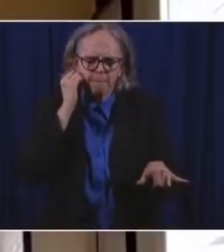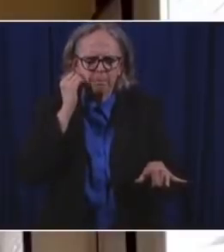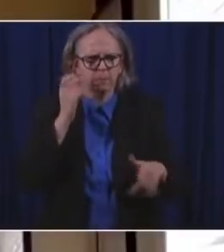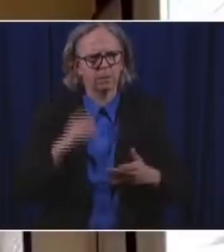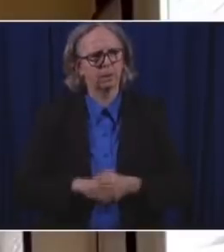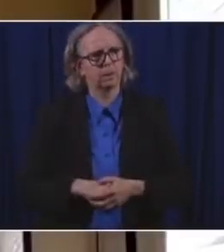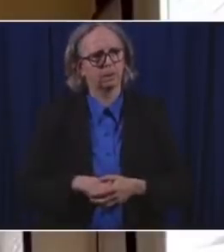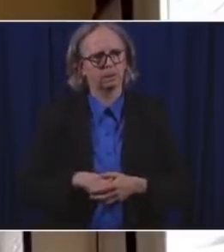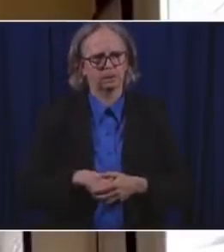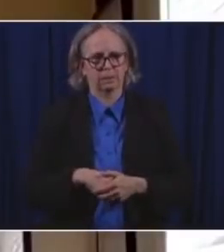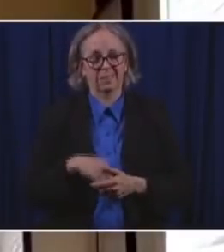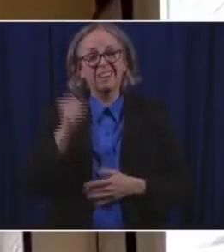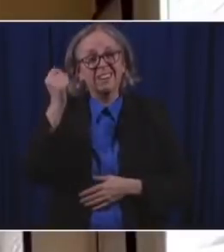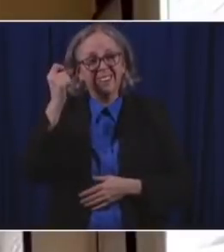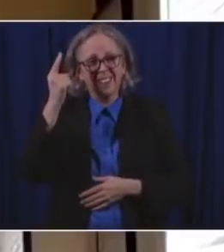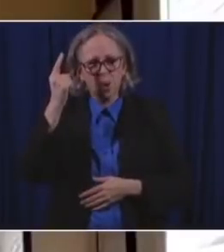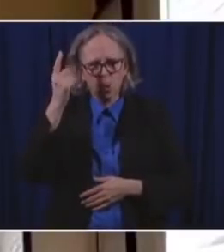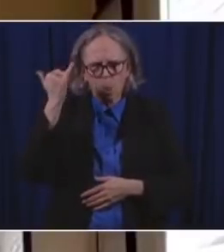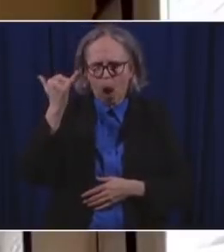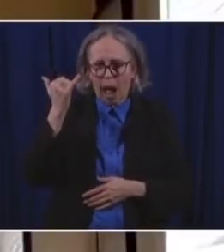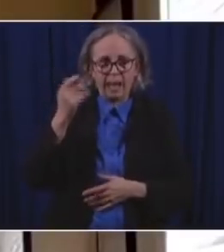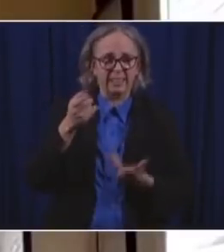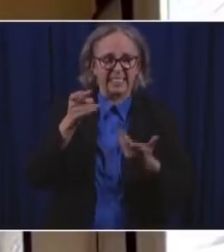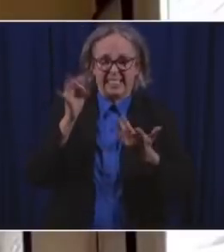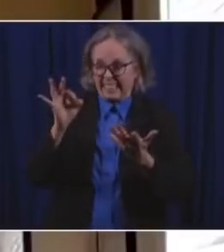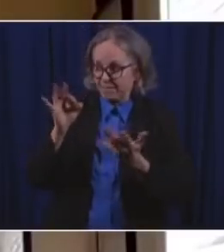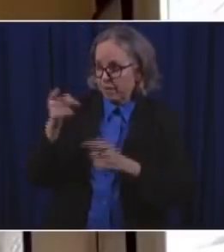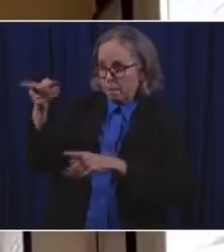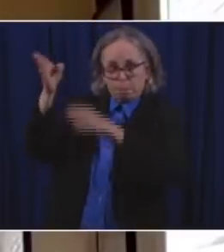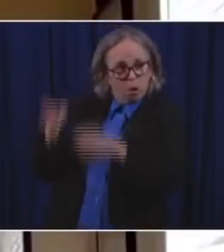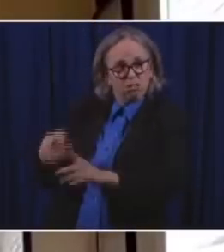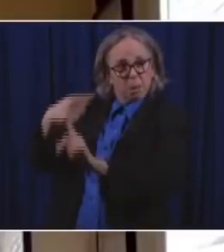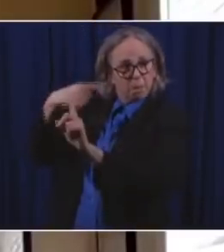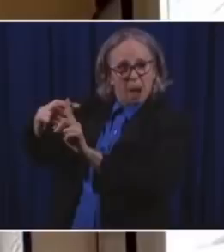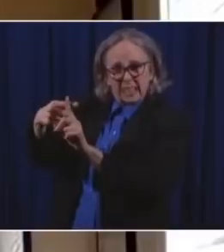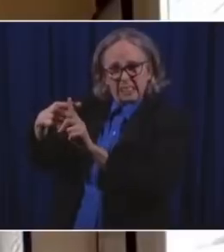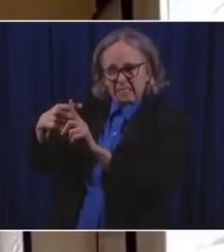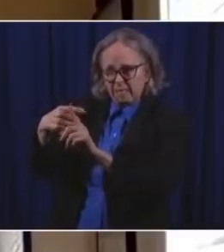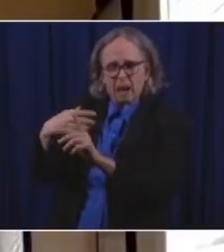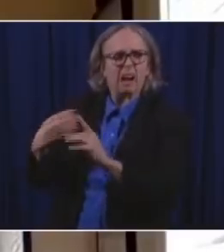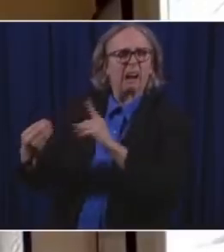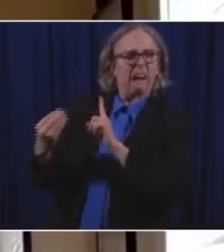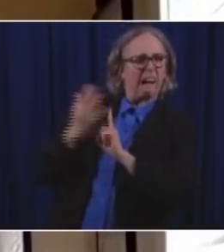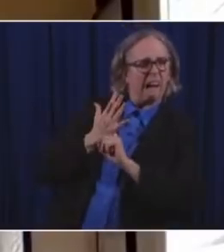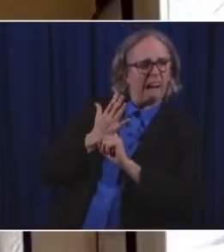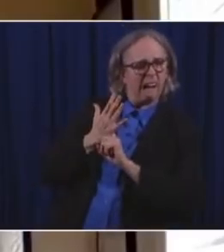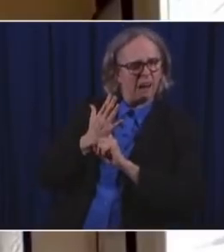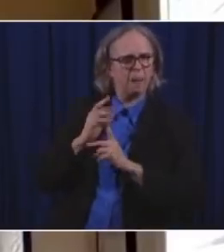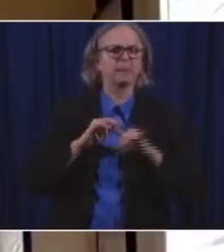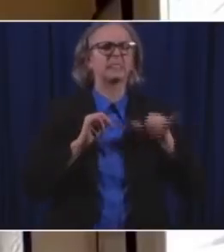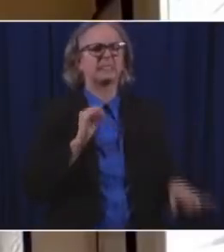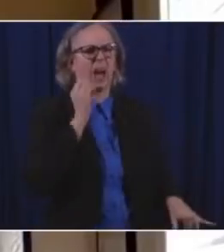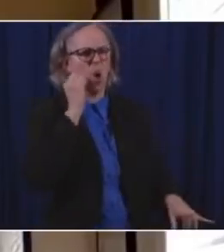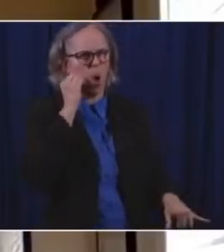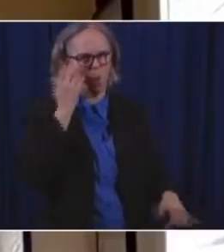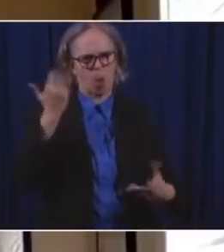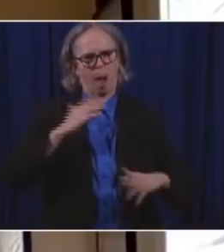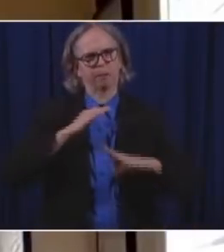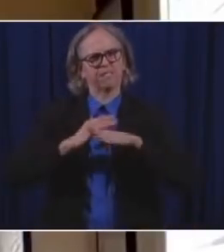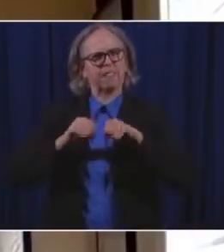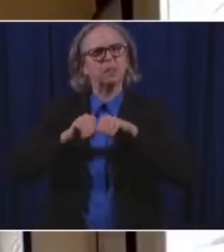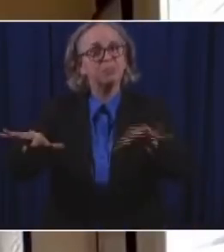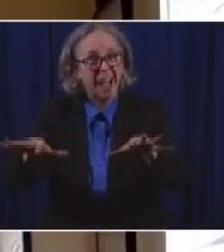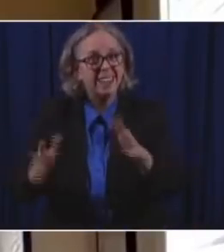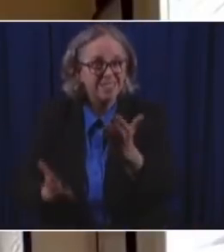has COVID-19 to help prevent further spread of the disease. Because as we know, it can be carried